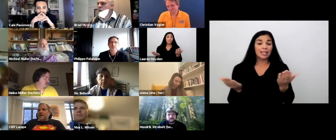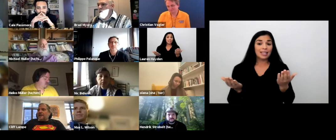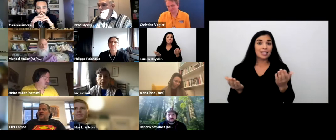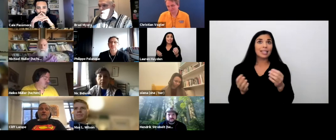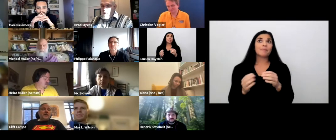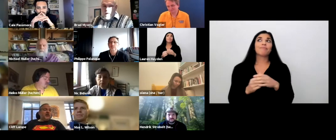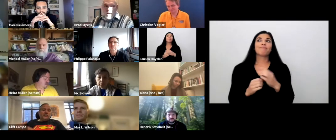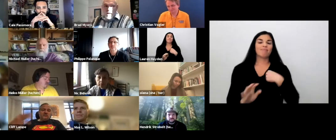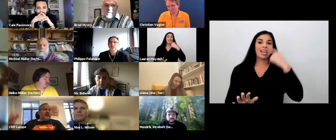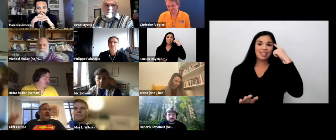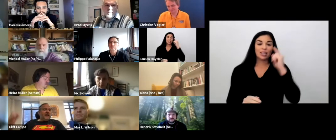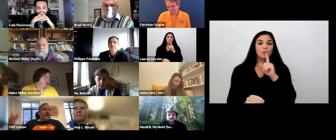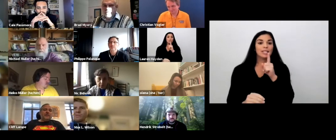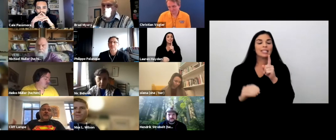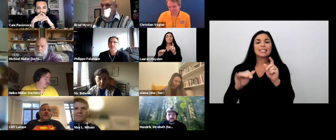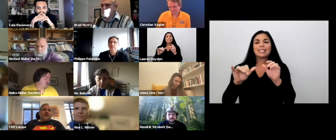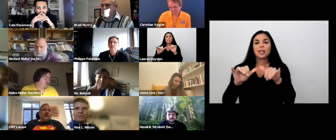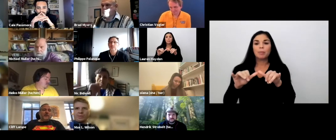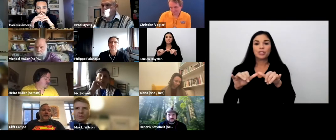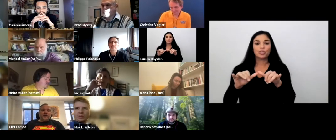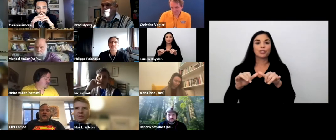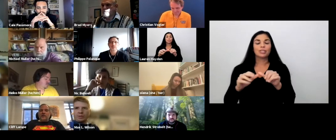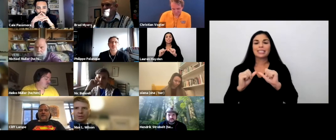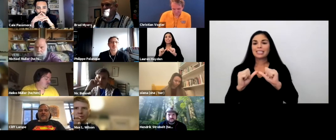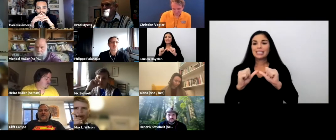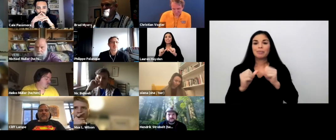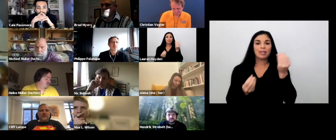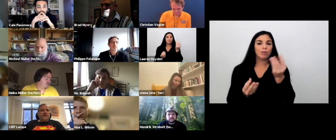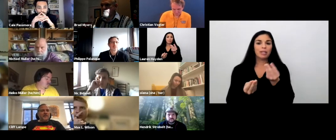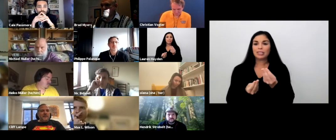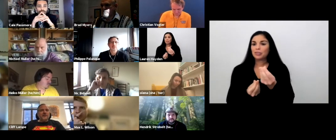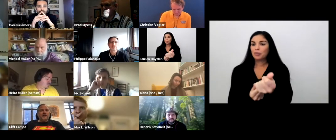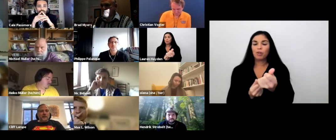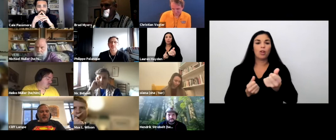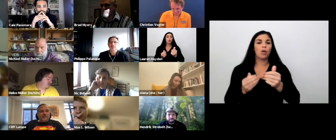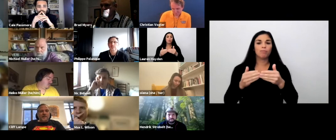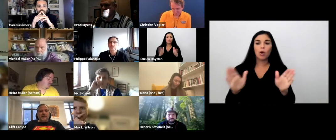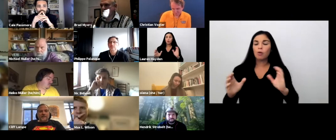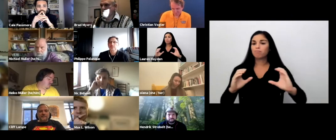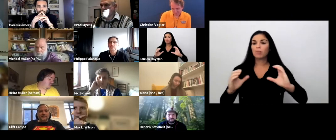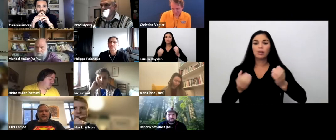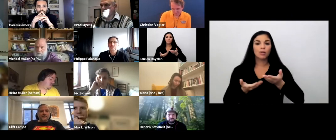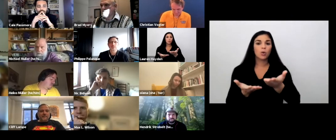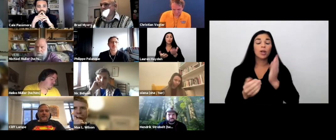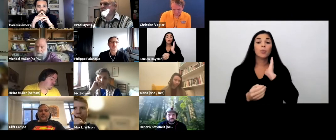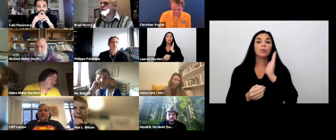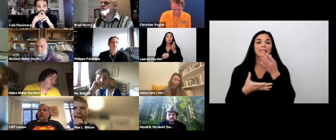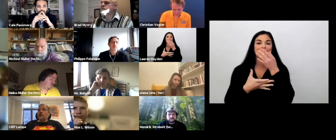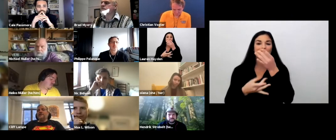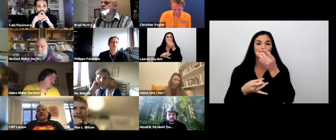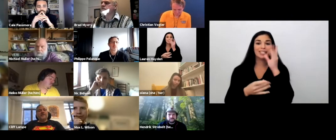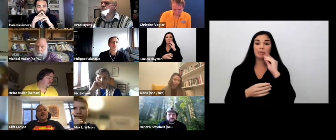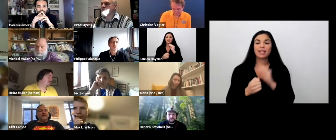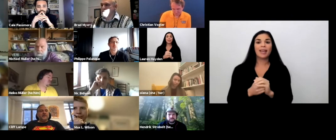the important thing I think is to really measure and keep the flow of information going, because it's going to be an interesting learning experience. So there's a